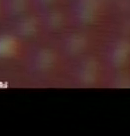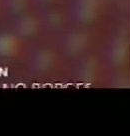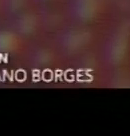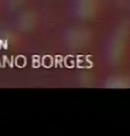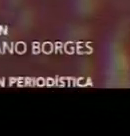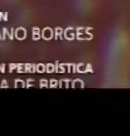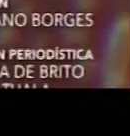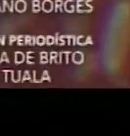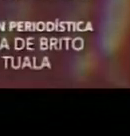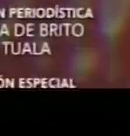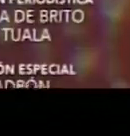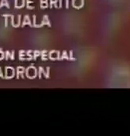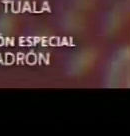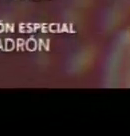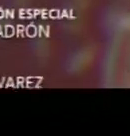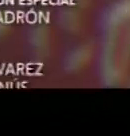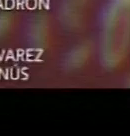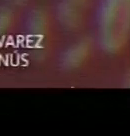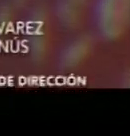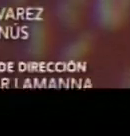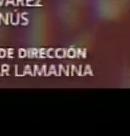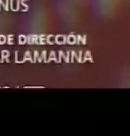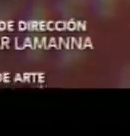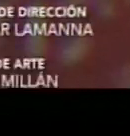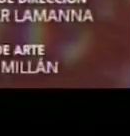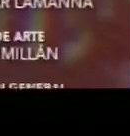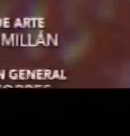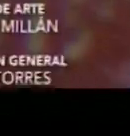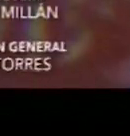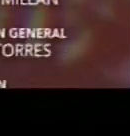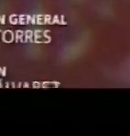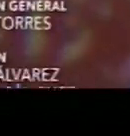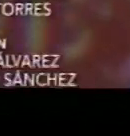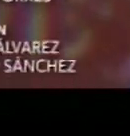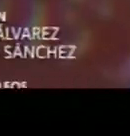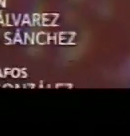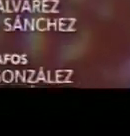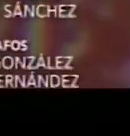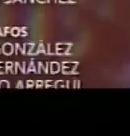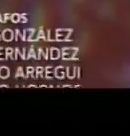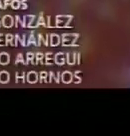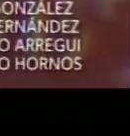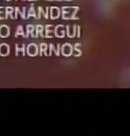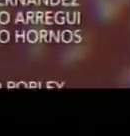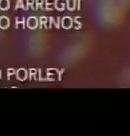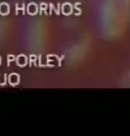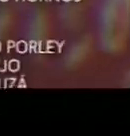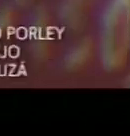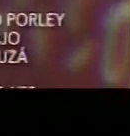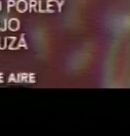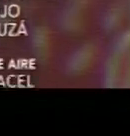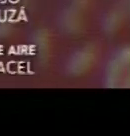is a thing, could be no harder time. Got to widen your views, got to broaden your mind. What we find, sin, they can't know where it's gonna